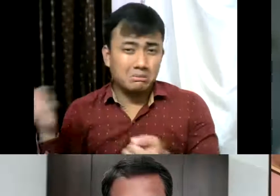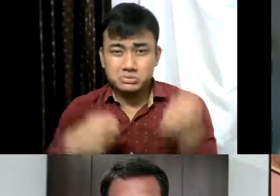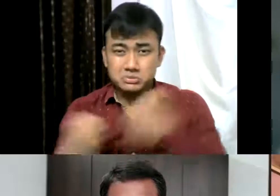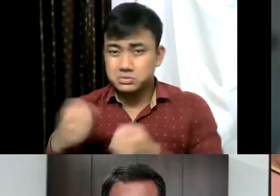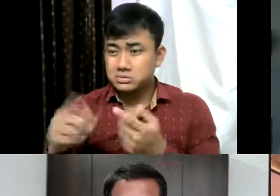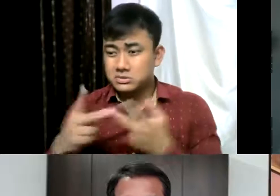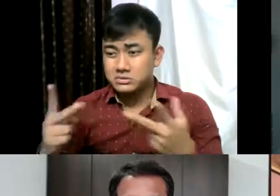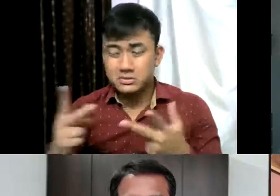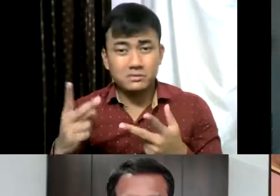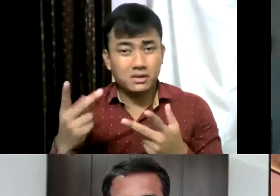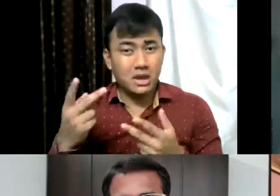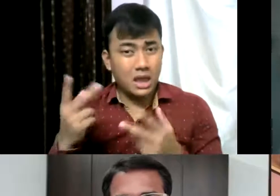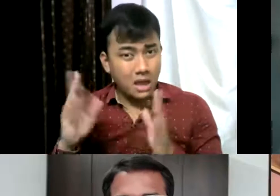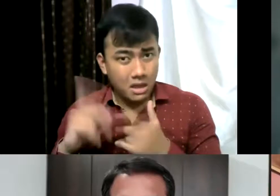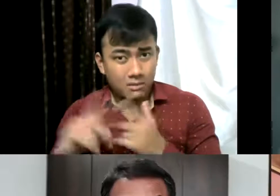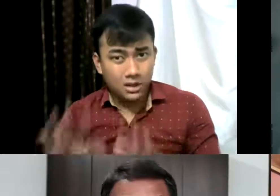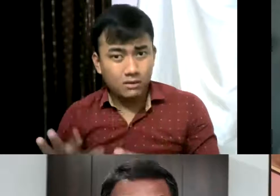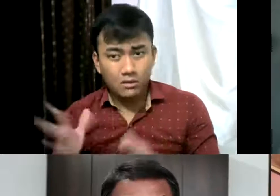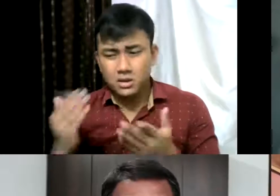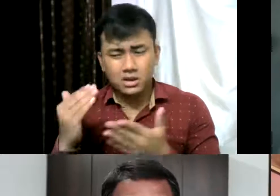spaces mingle?